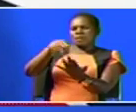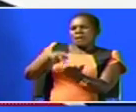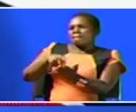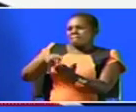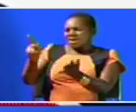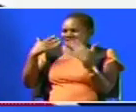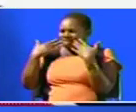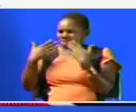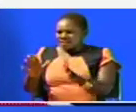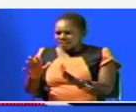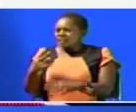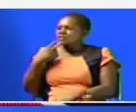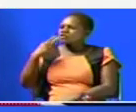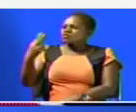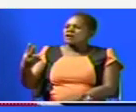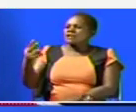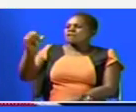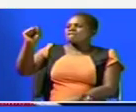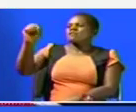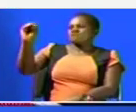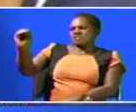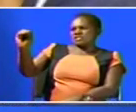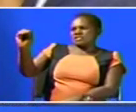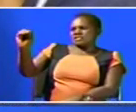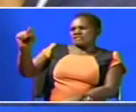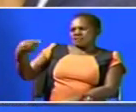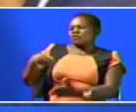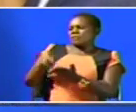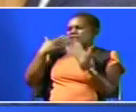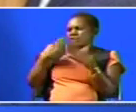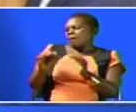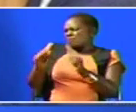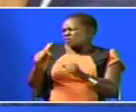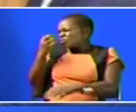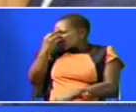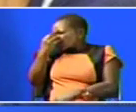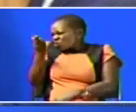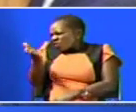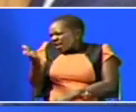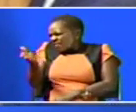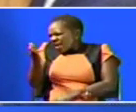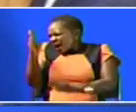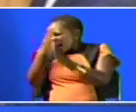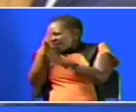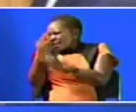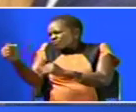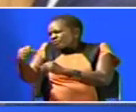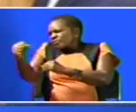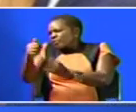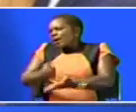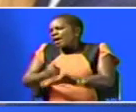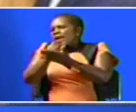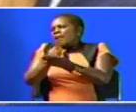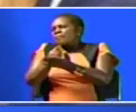an application fee of 250,000 shillings. Could Deputy President William Ruto be secretly sponsoring McDonald